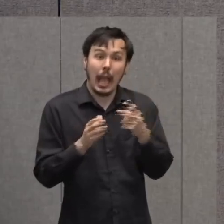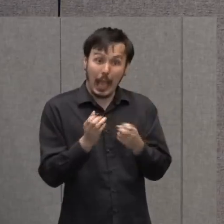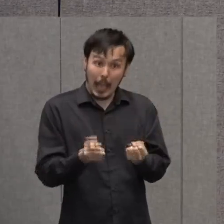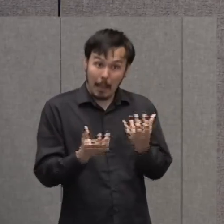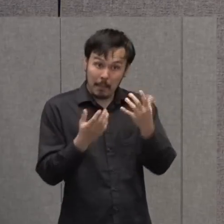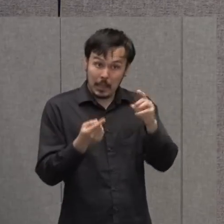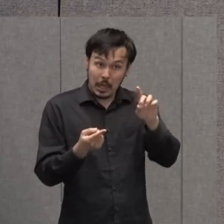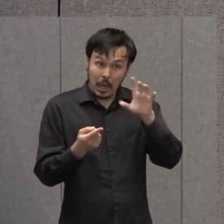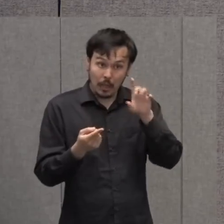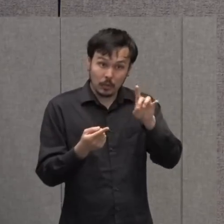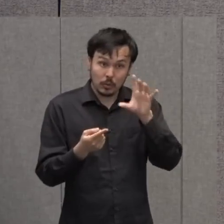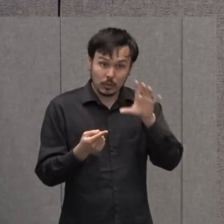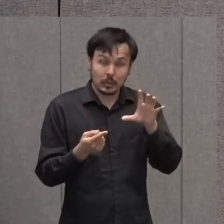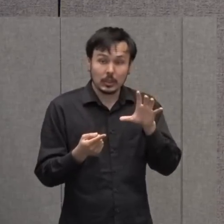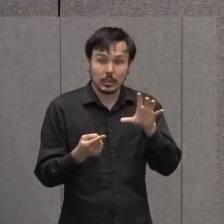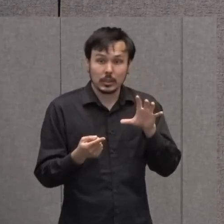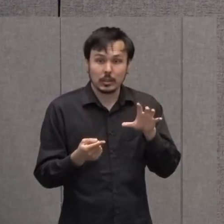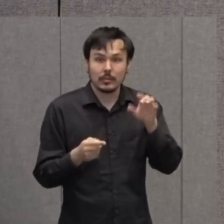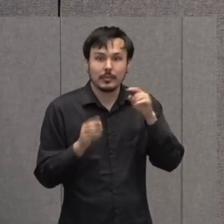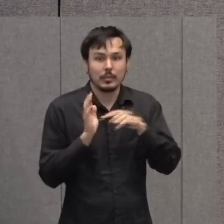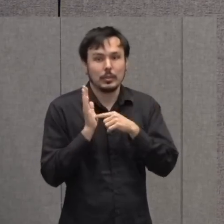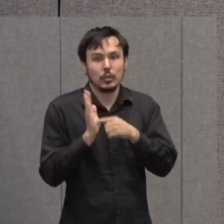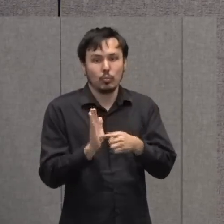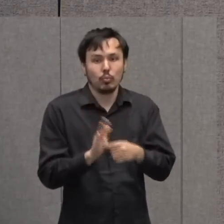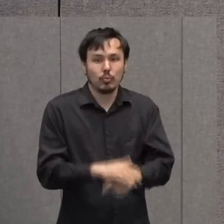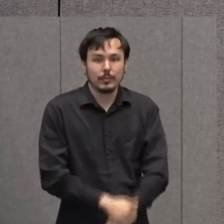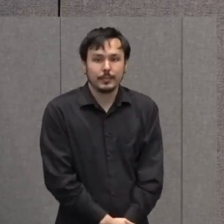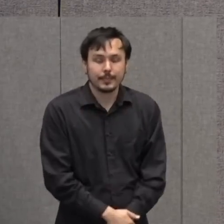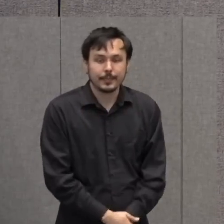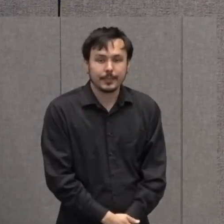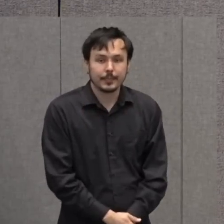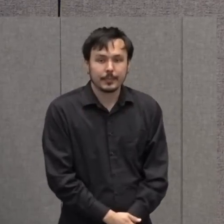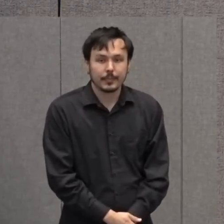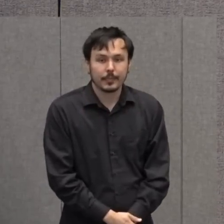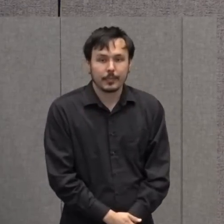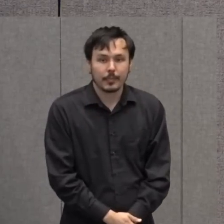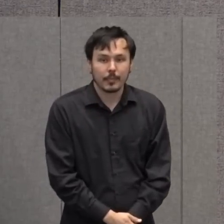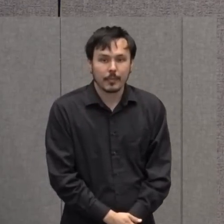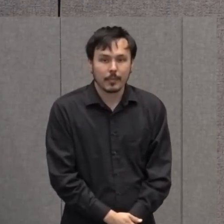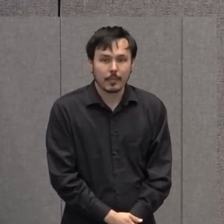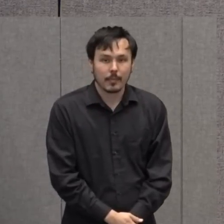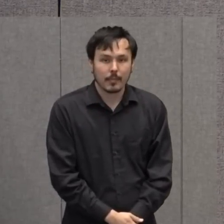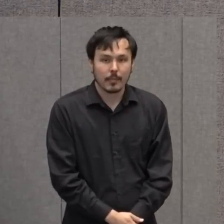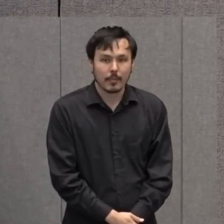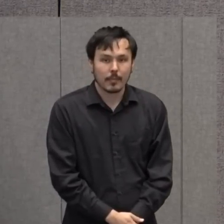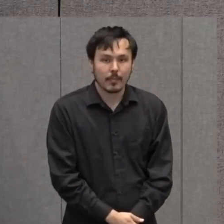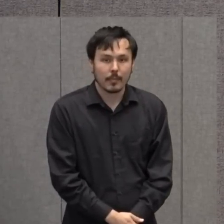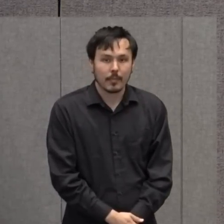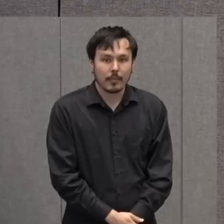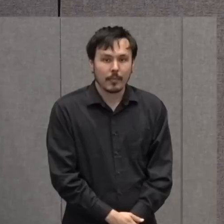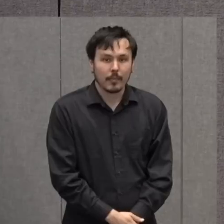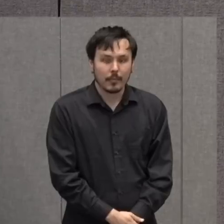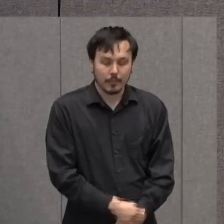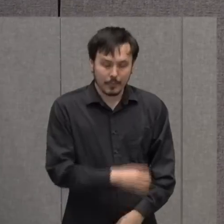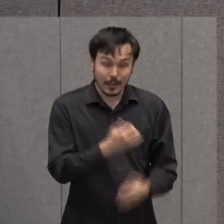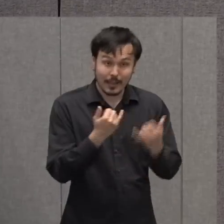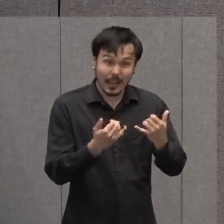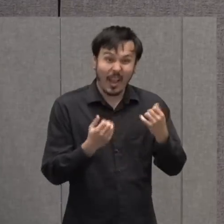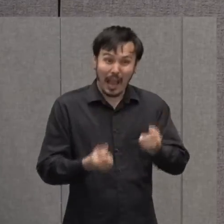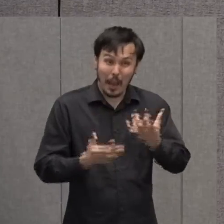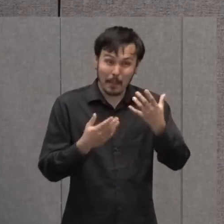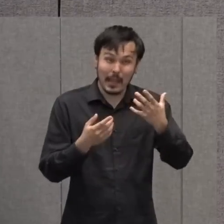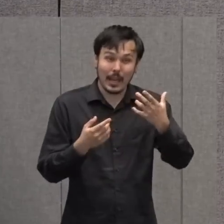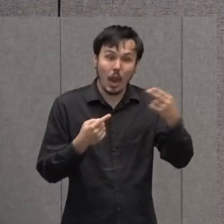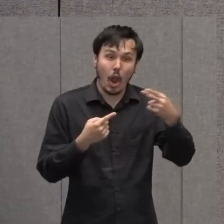could do this for a word. 1, 10s, hundreds. So now that we have a new number, how many hundreds?